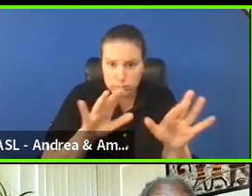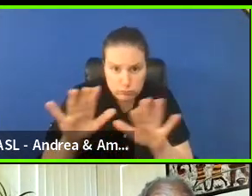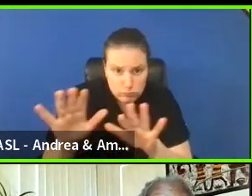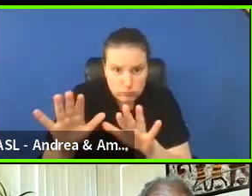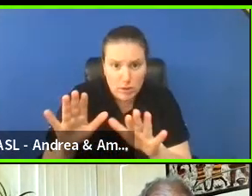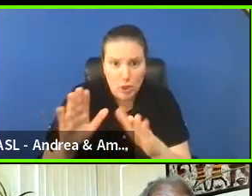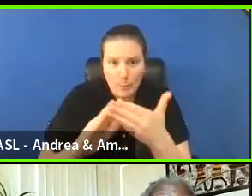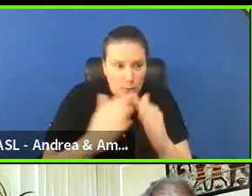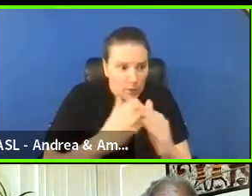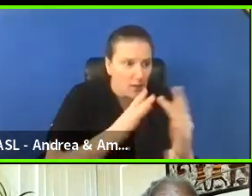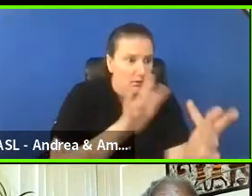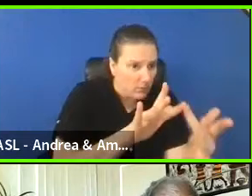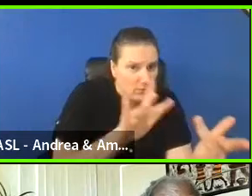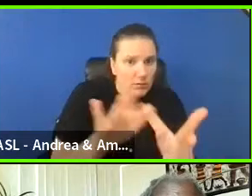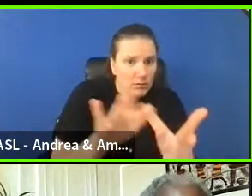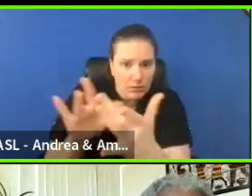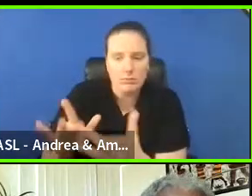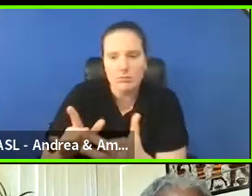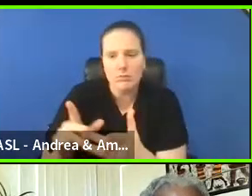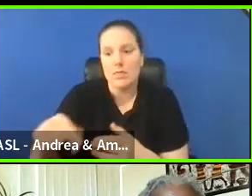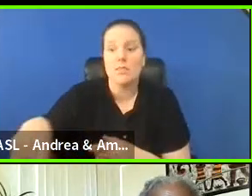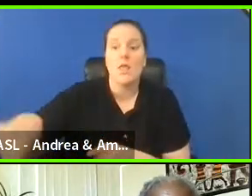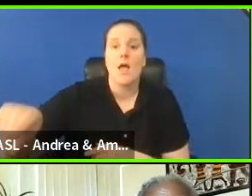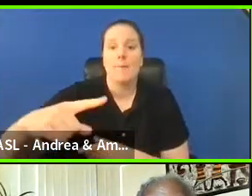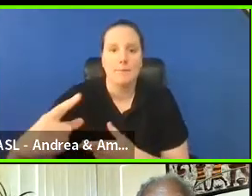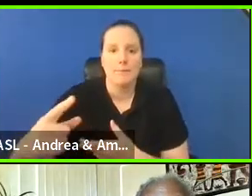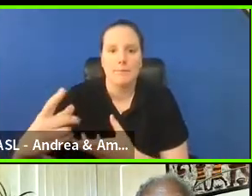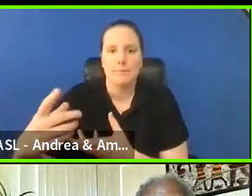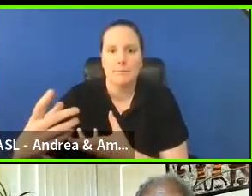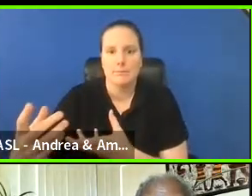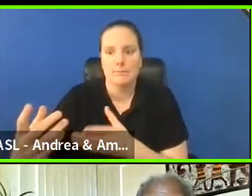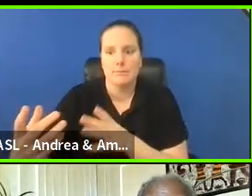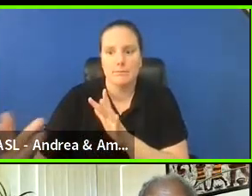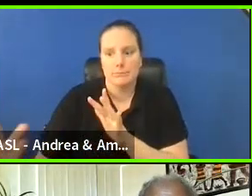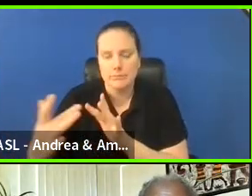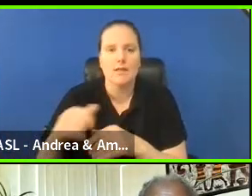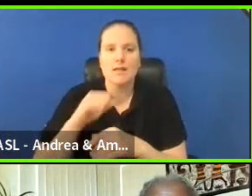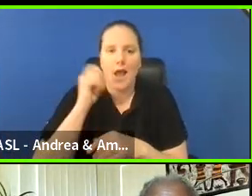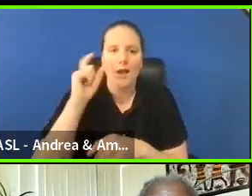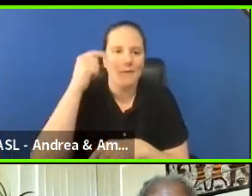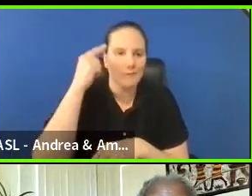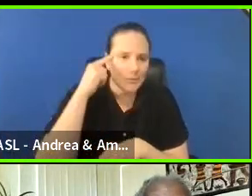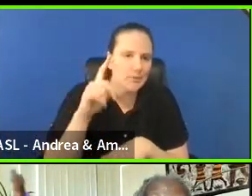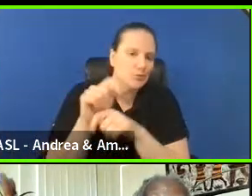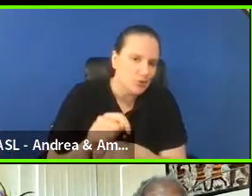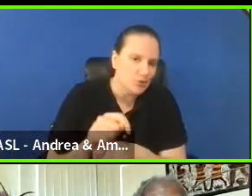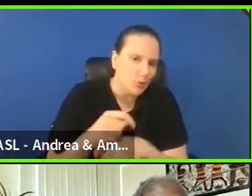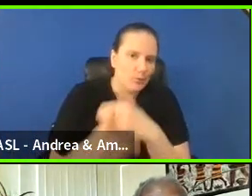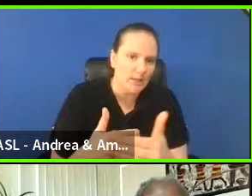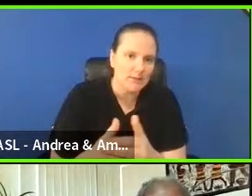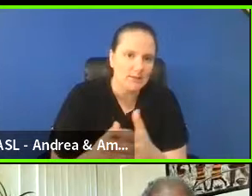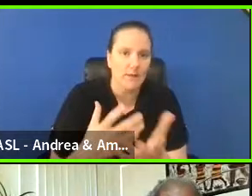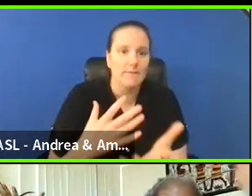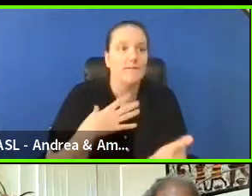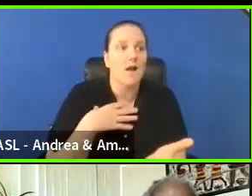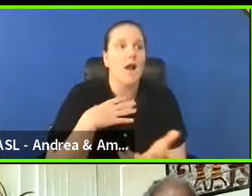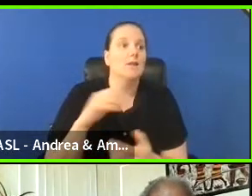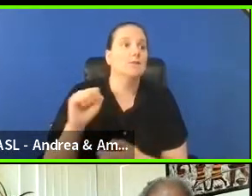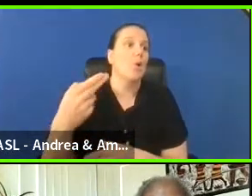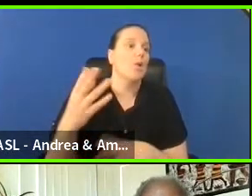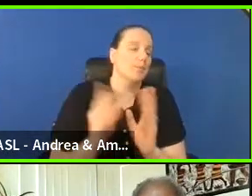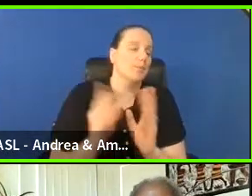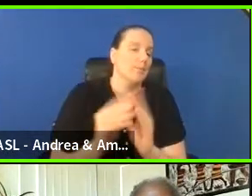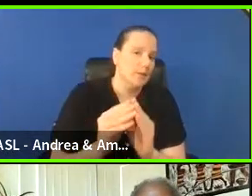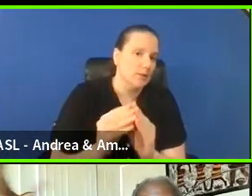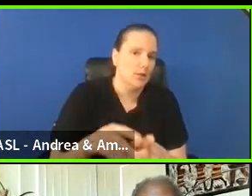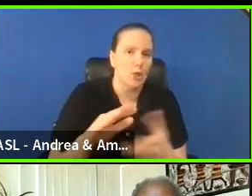communities and actually getting them versus the governmental traditional process, which is we're going to have a stakeholders meeting or we're going to have a